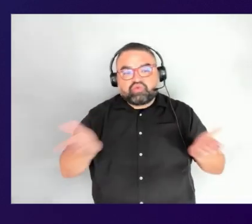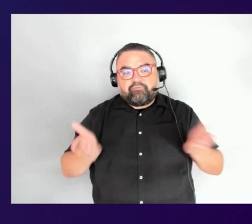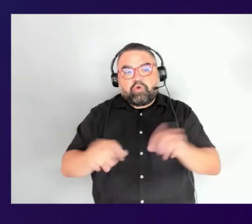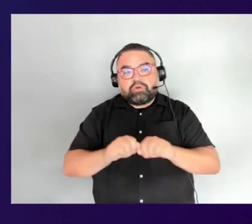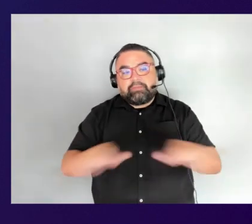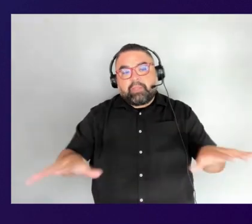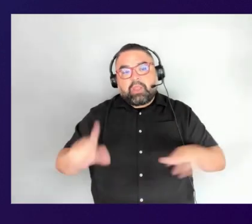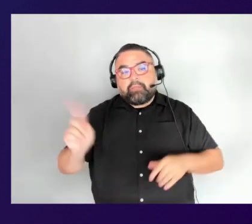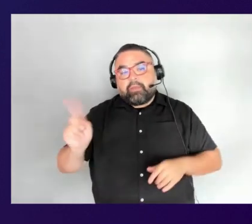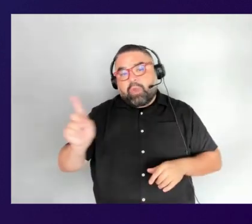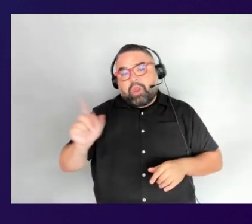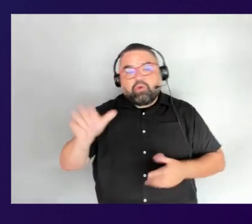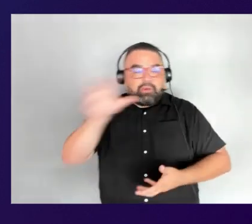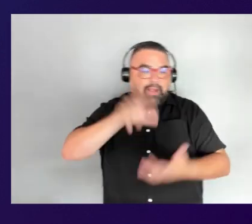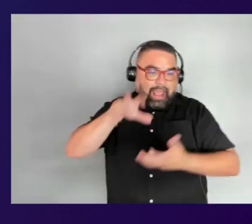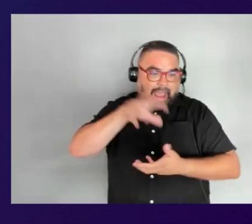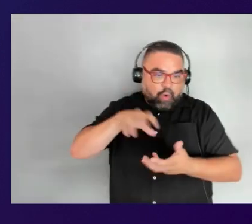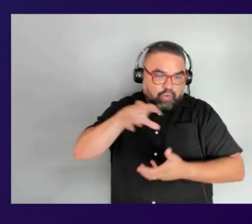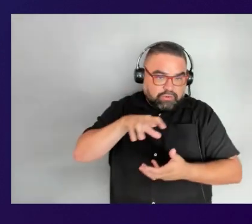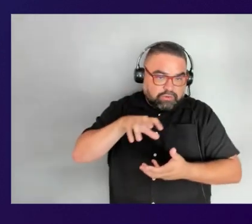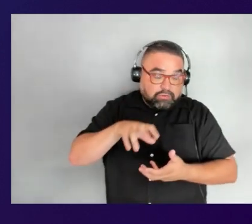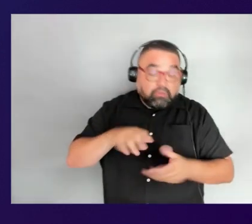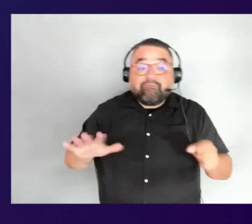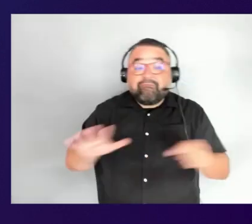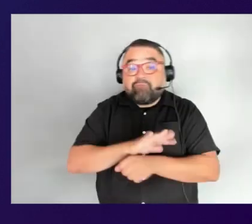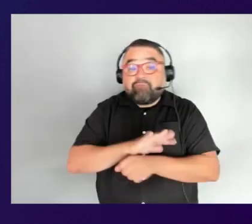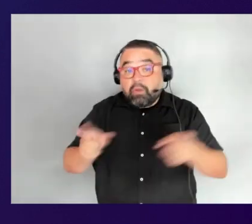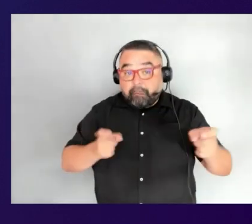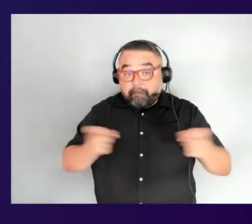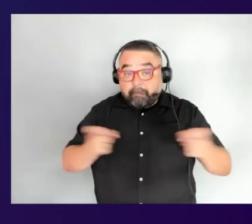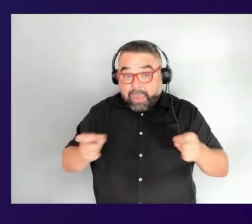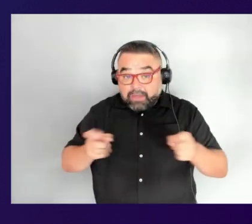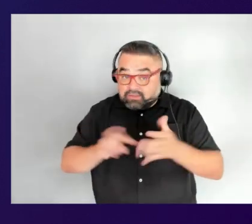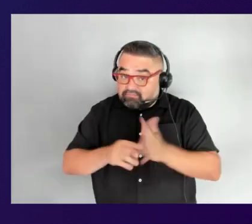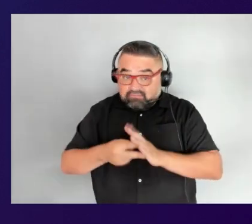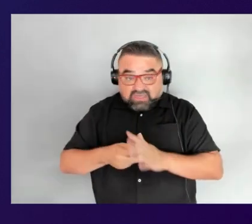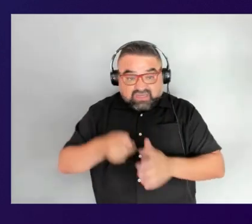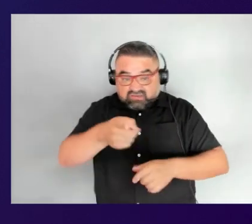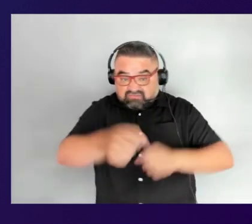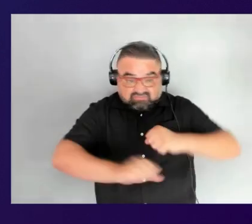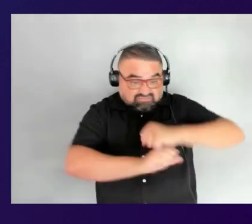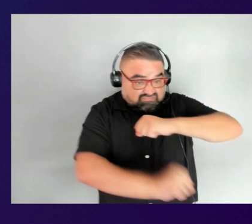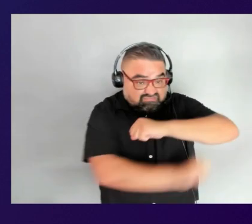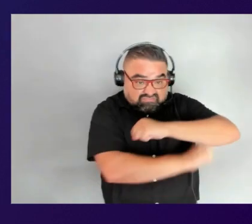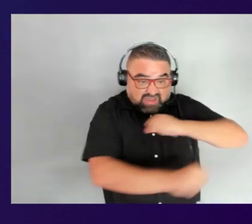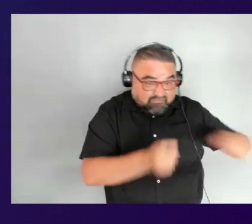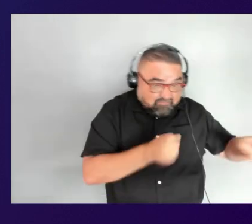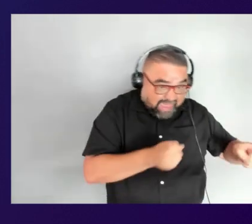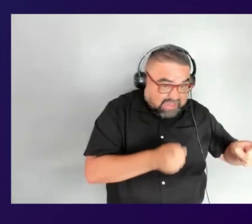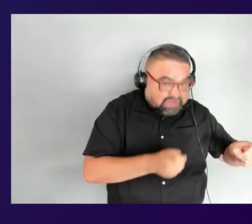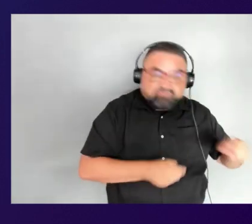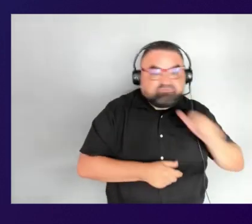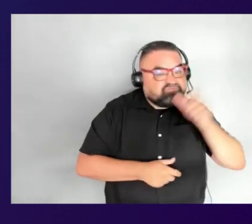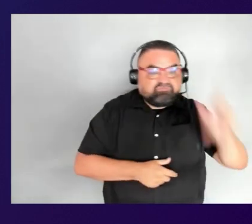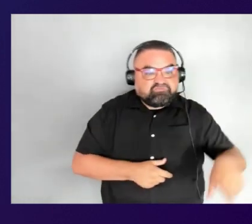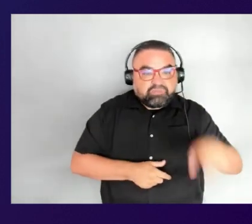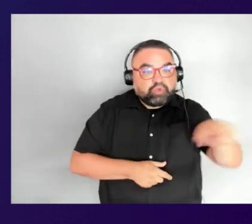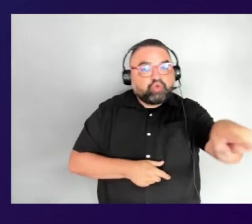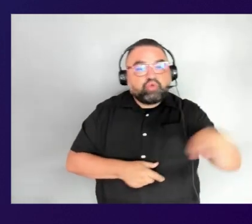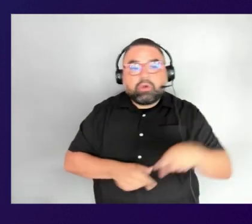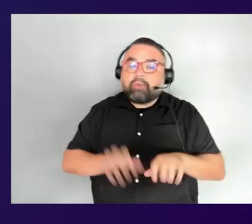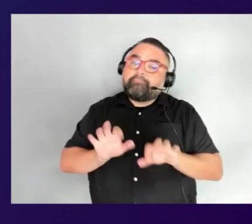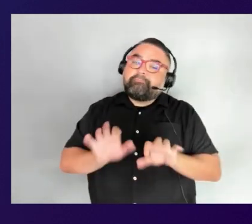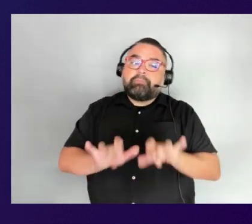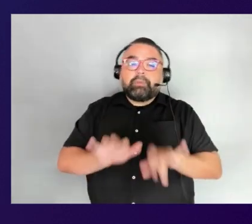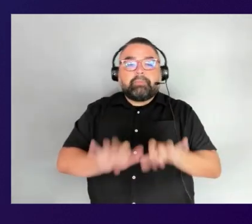cloud. But fully managed means you don't have to manage all that underlying infrastructure. So with a few clicks in the console, you tell us how much capacity